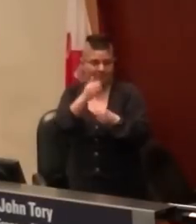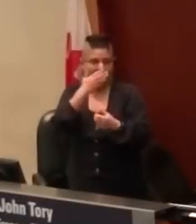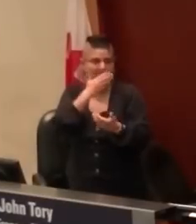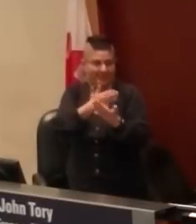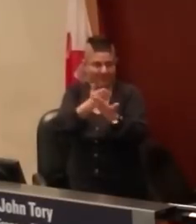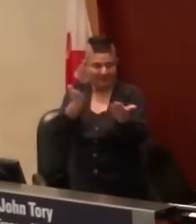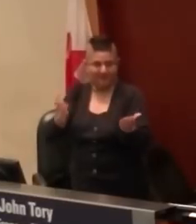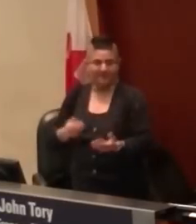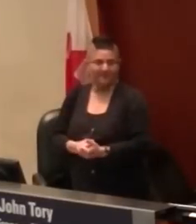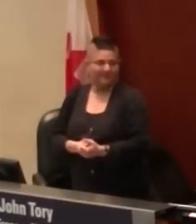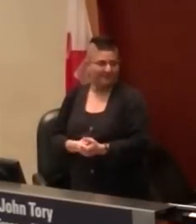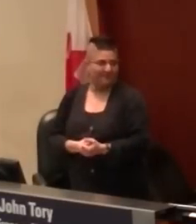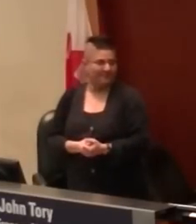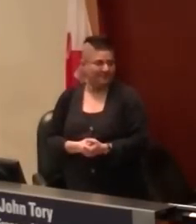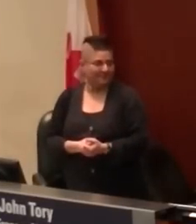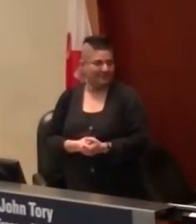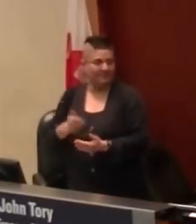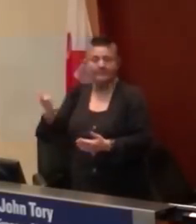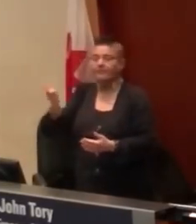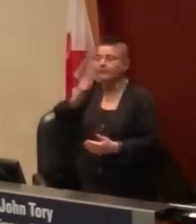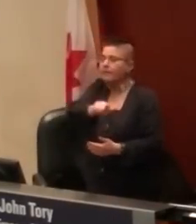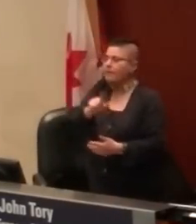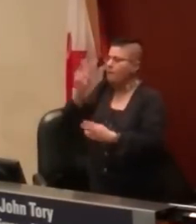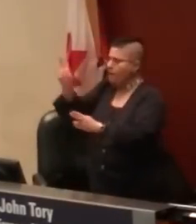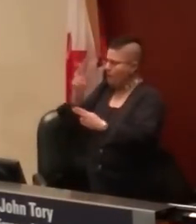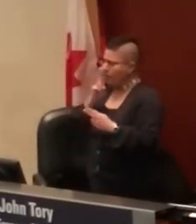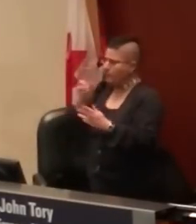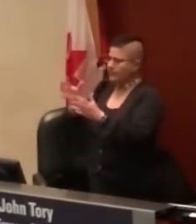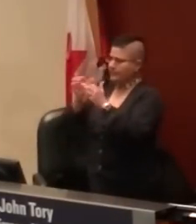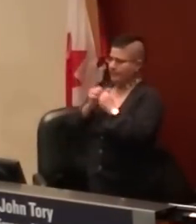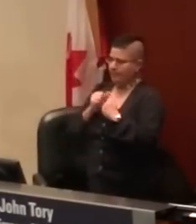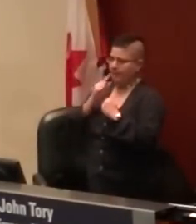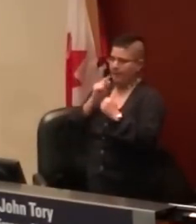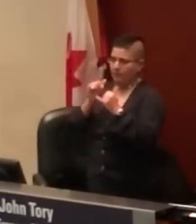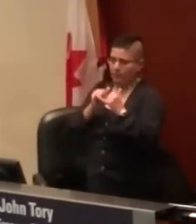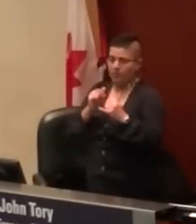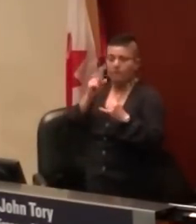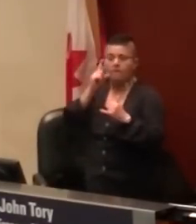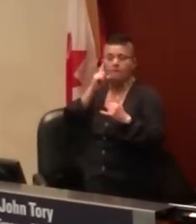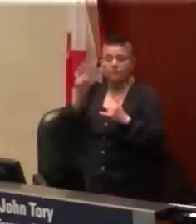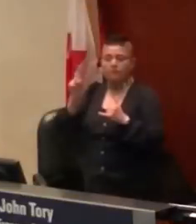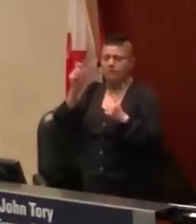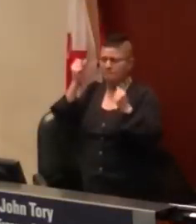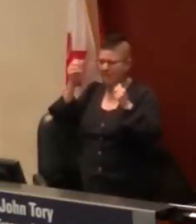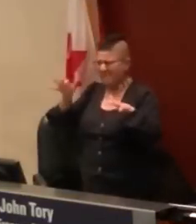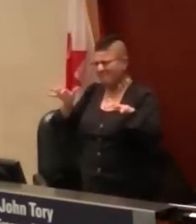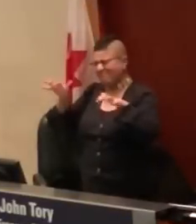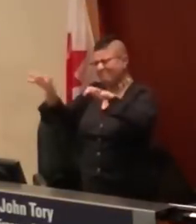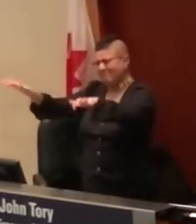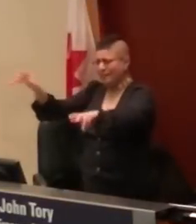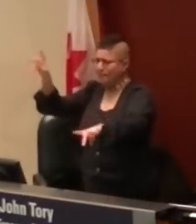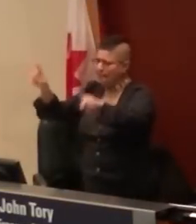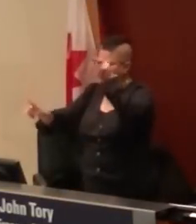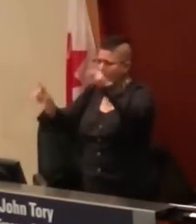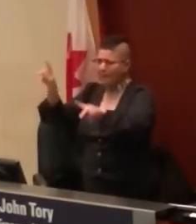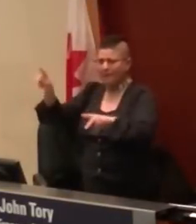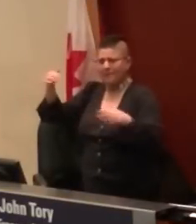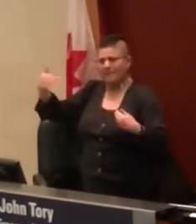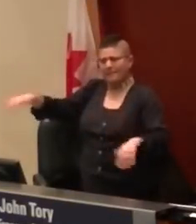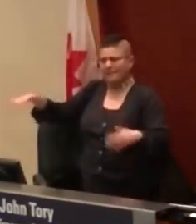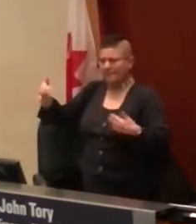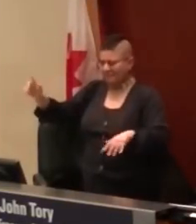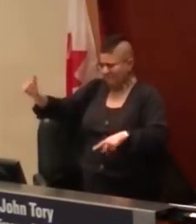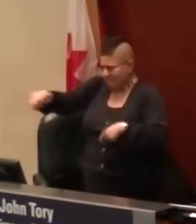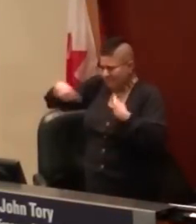tonight. We are honored to accept this award on behalf of the hundreds of thousands of people who have